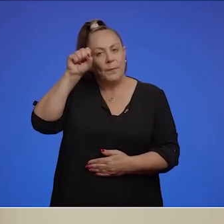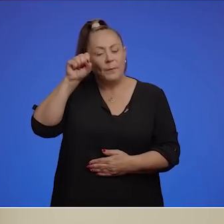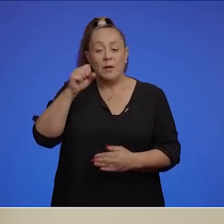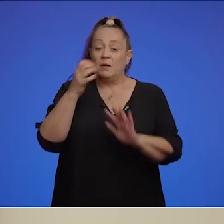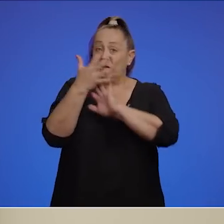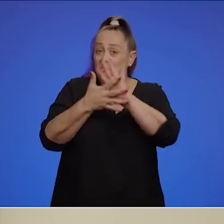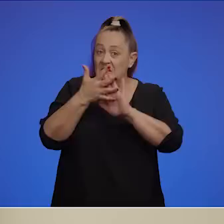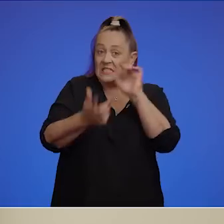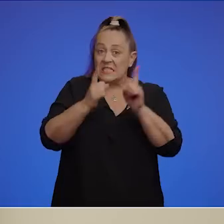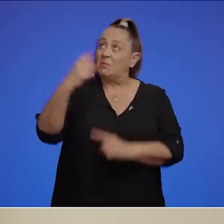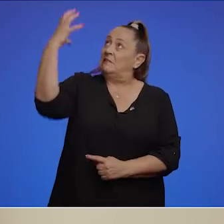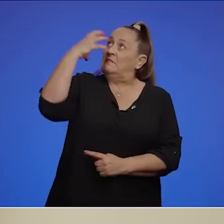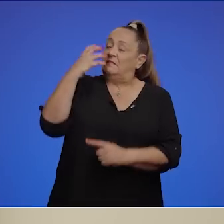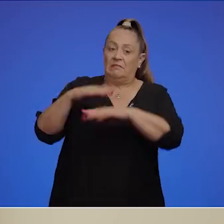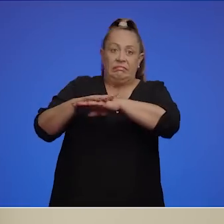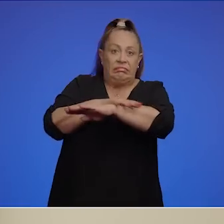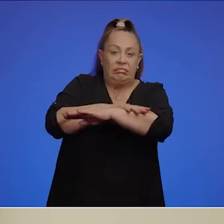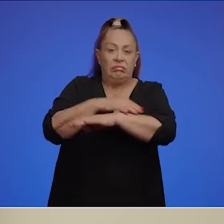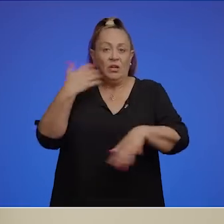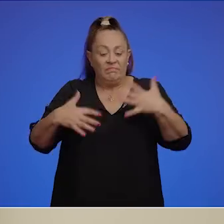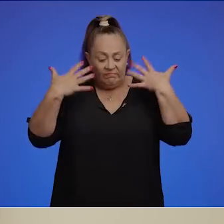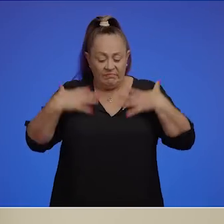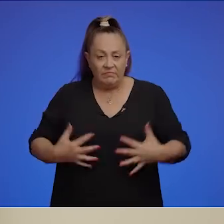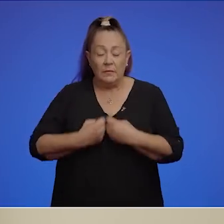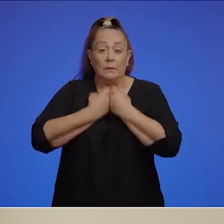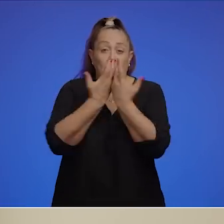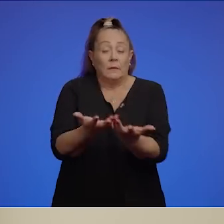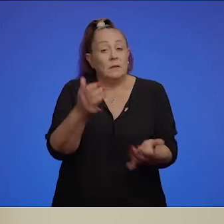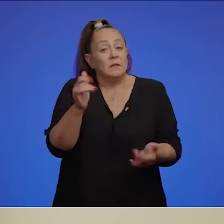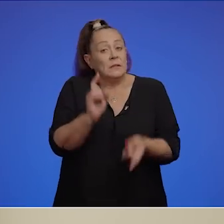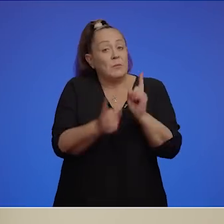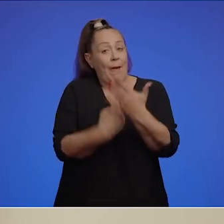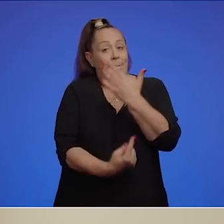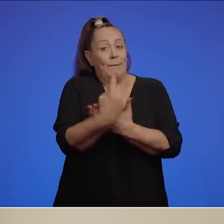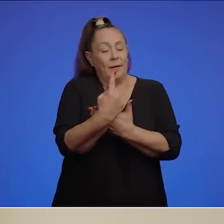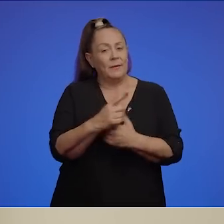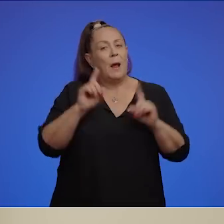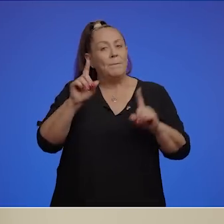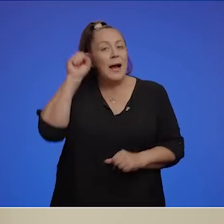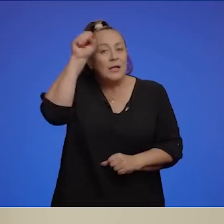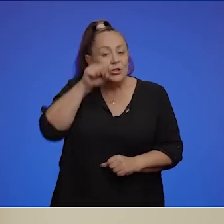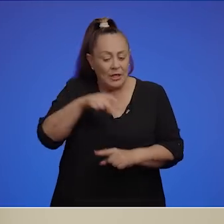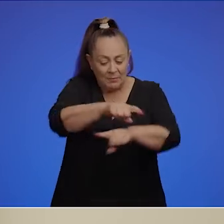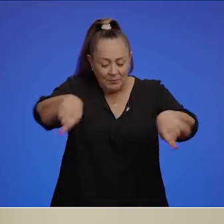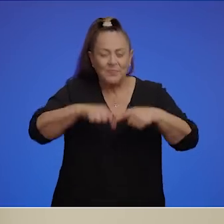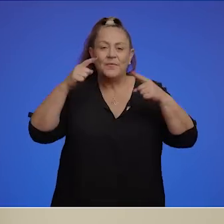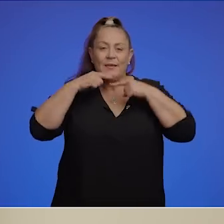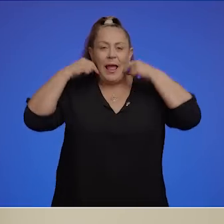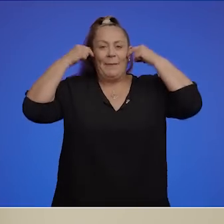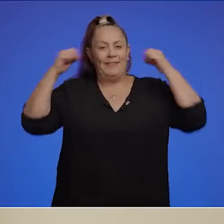bit of sunburn, a few scars, and moments of exhaustion for himself. But the sheep will be happy, and they will be